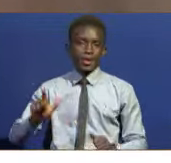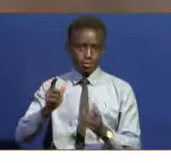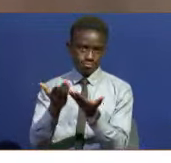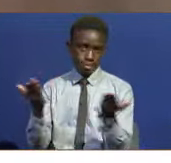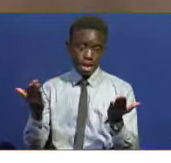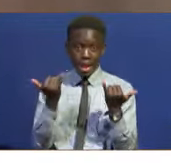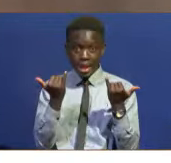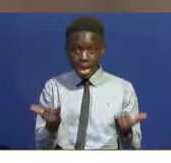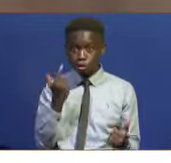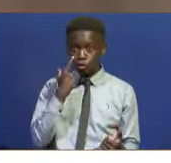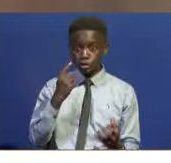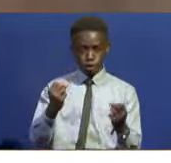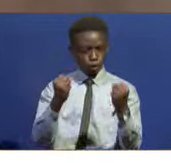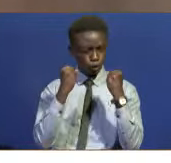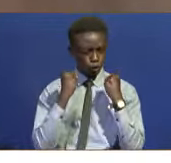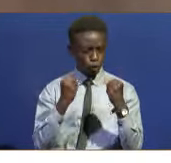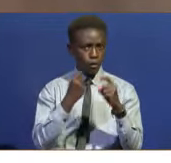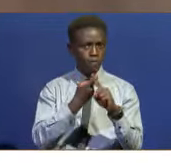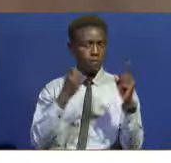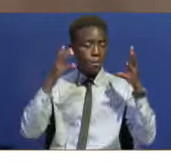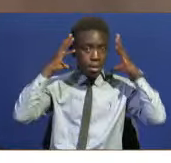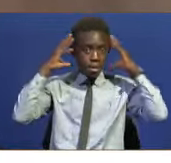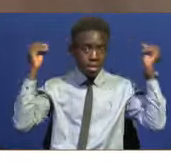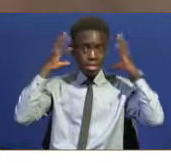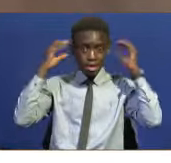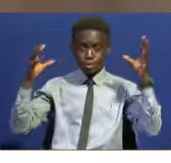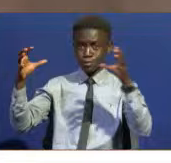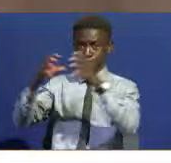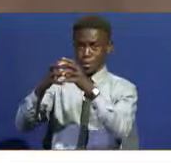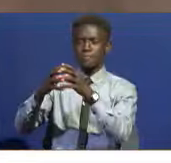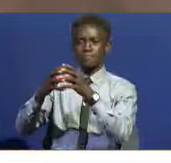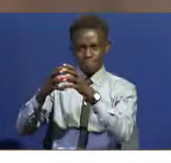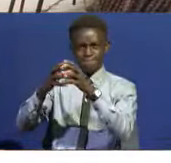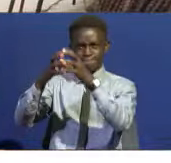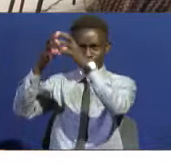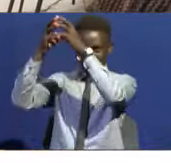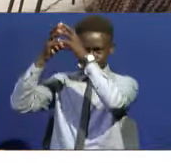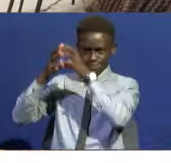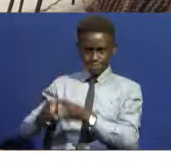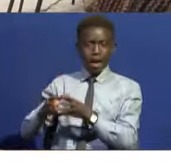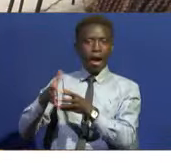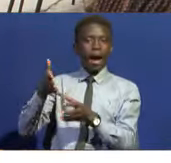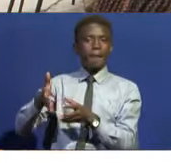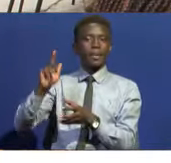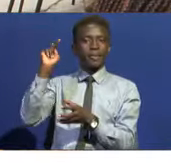why such a strong delegation from the Netherlands is here with me in Kenya.